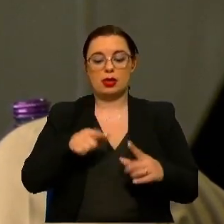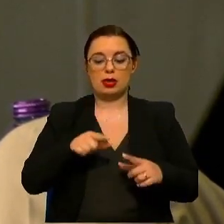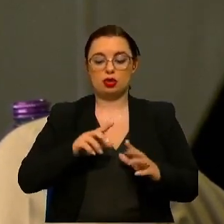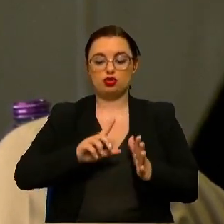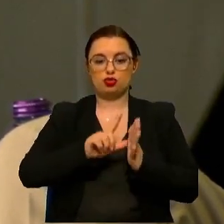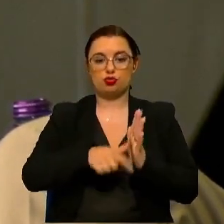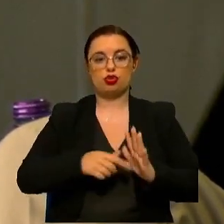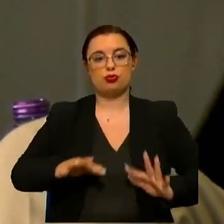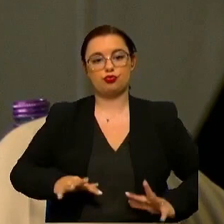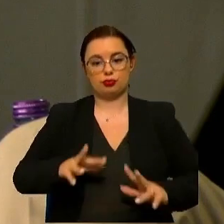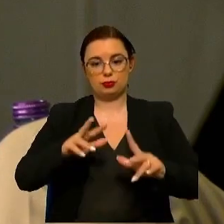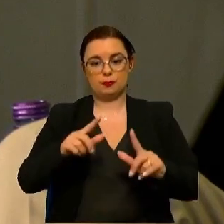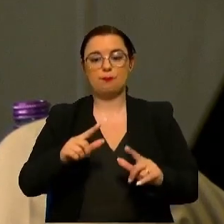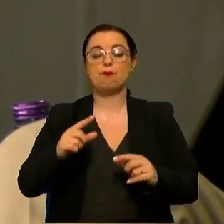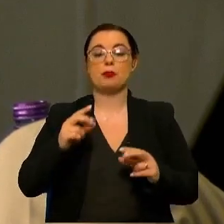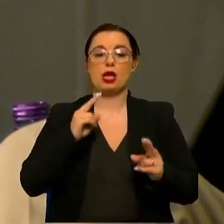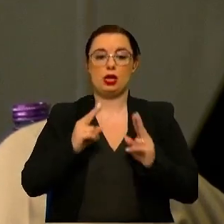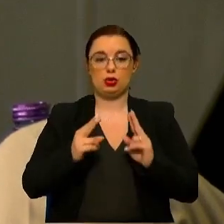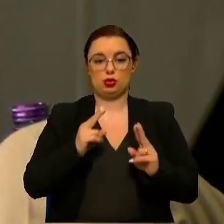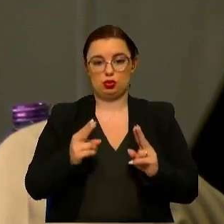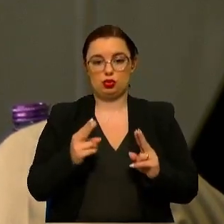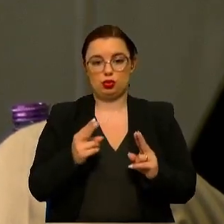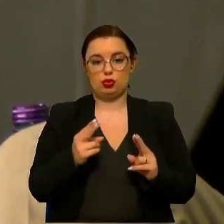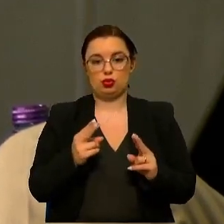to develop these projects.